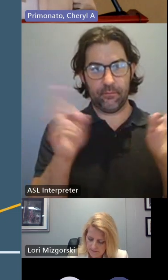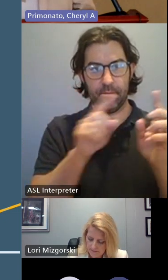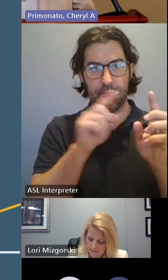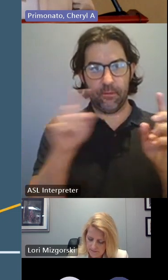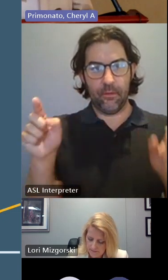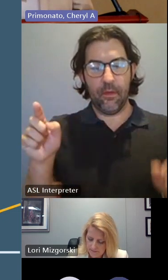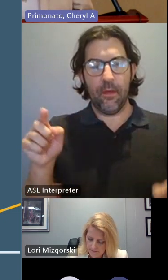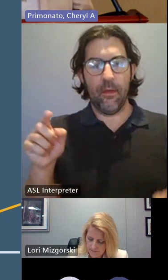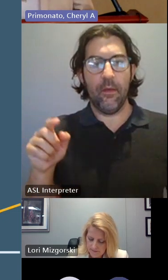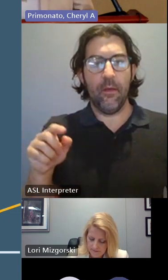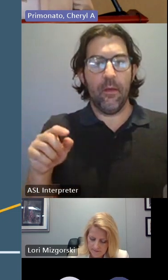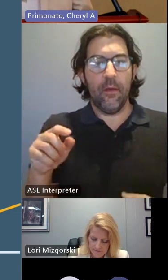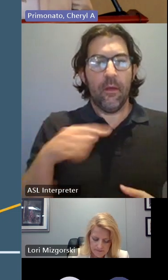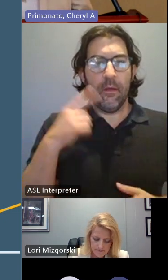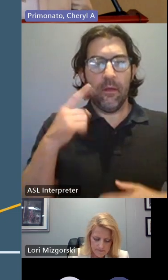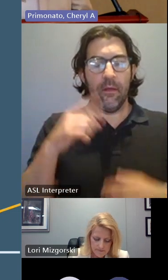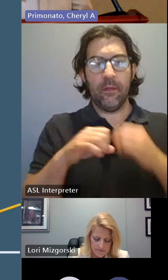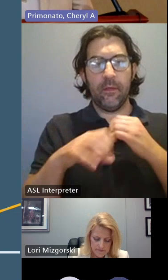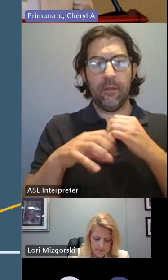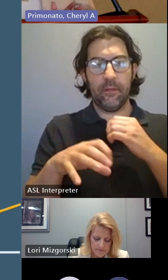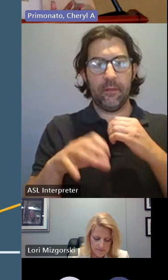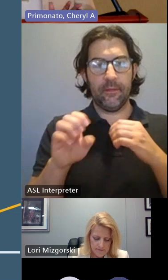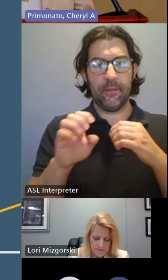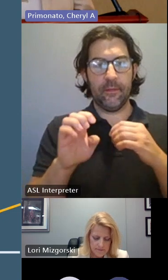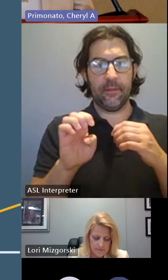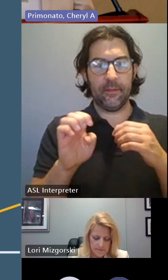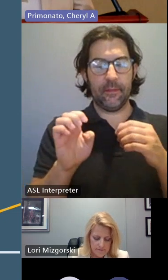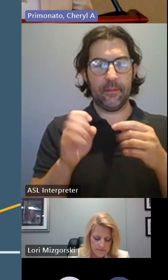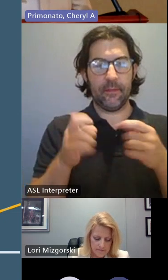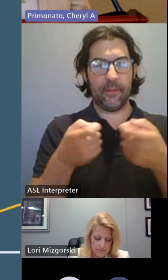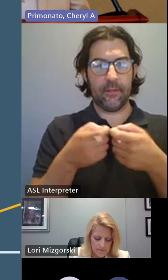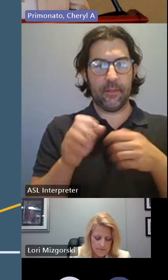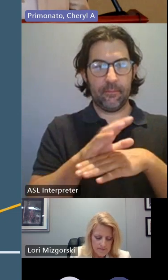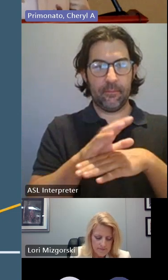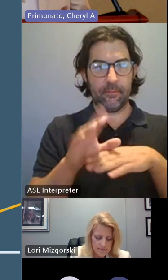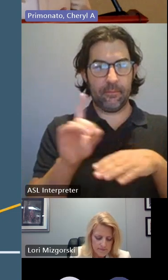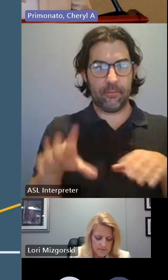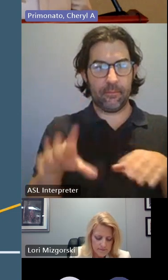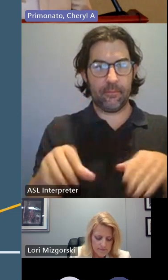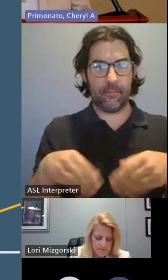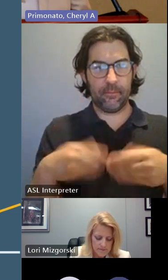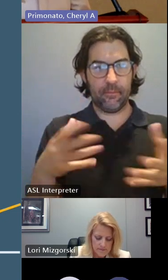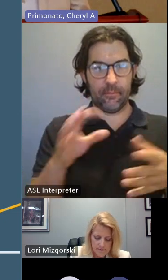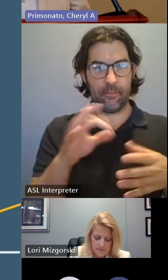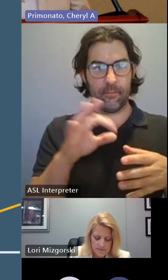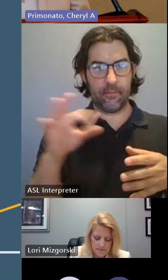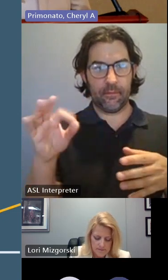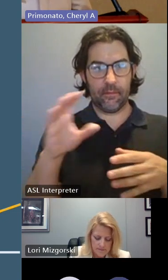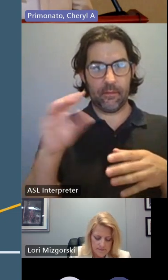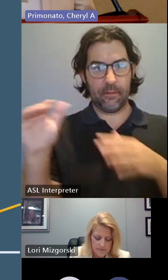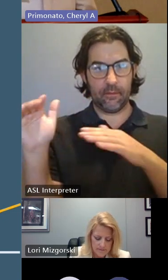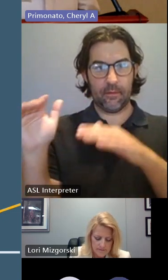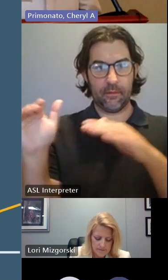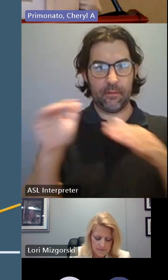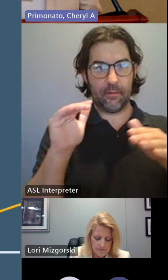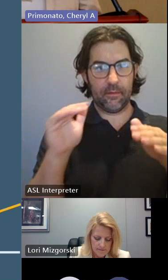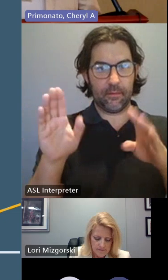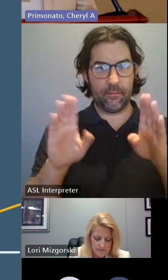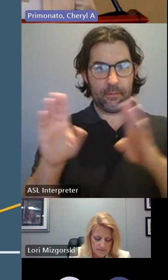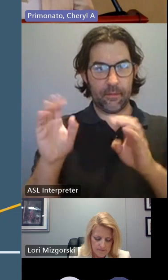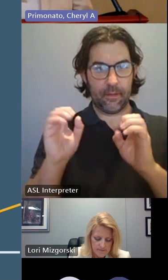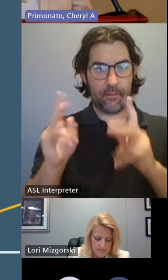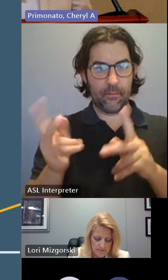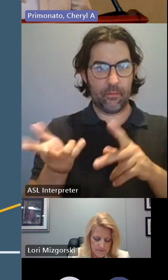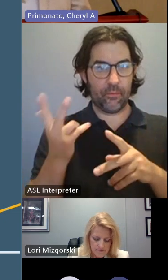B24-05-42A. It was publicly advertised in e-business. Documents were distributed. 99 suppliers were notified of the bid opportunity and